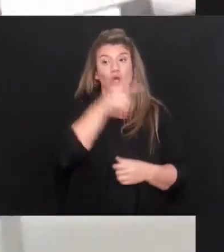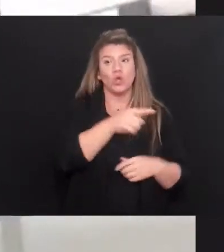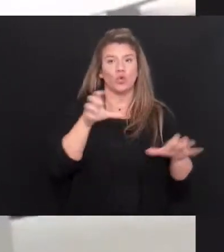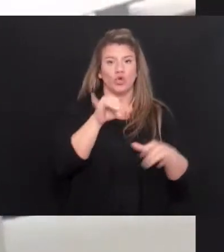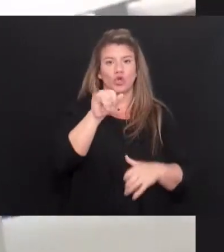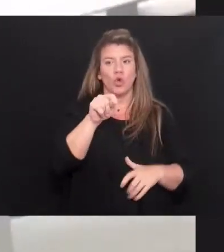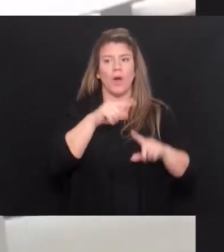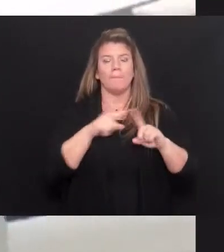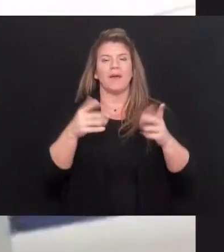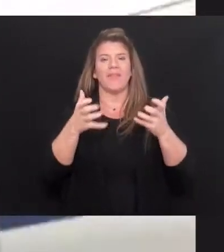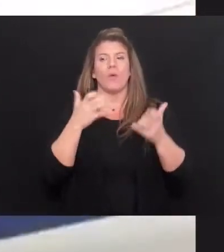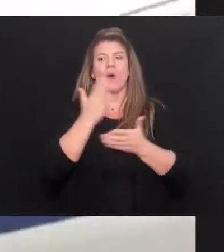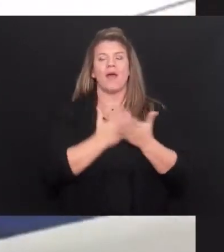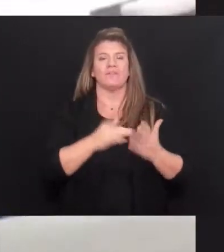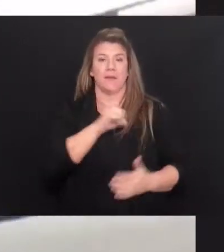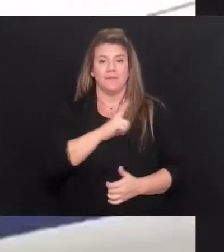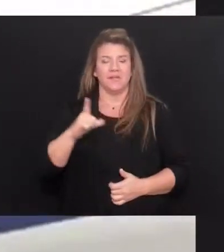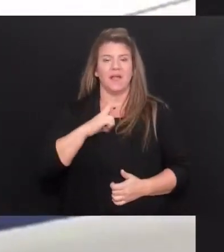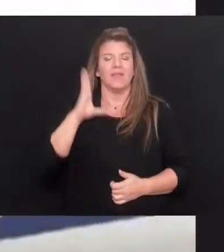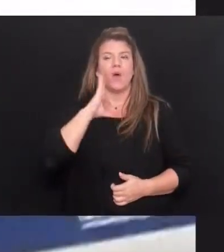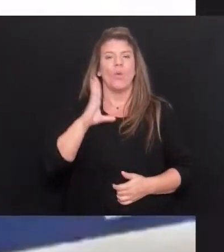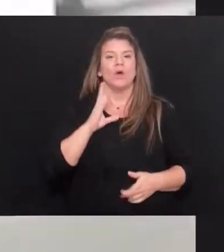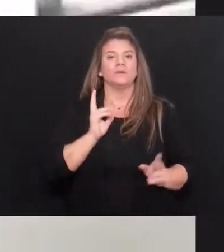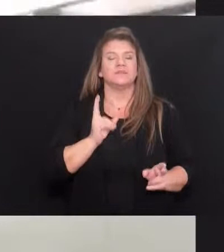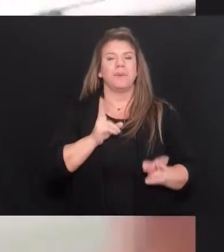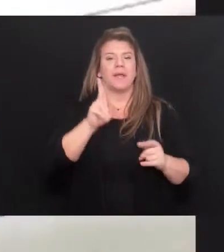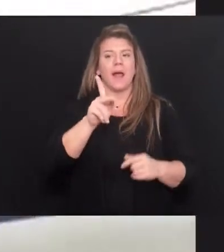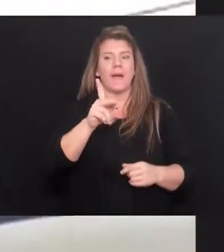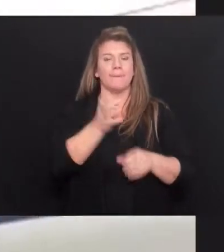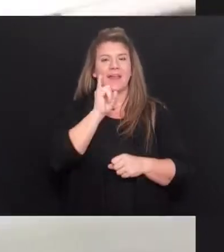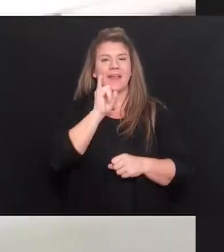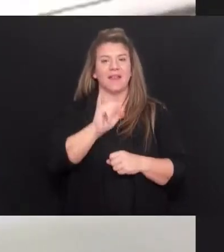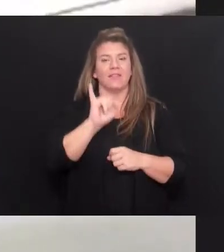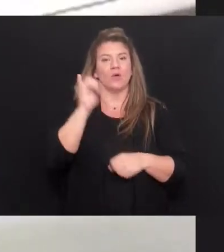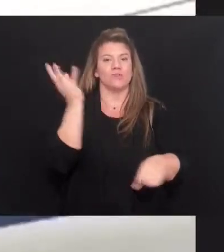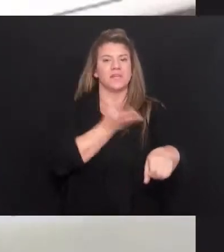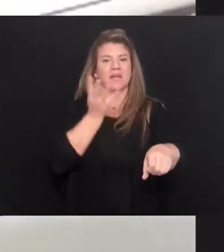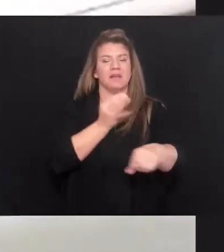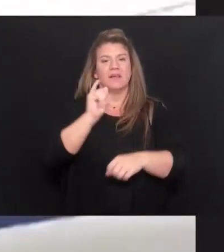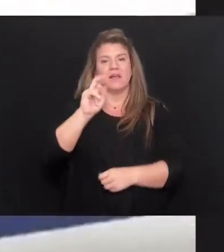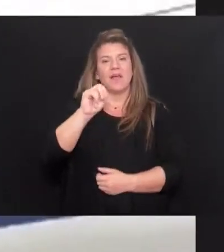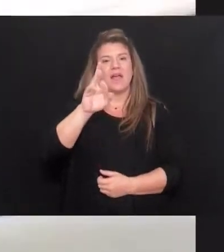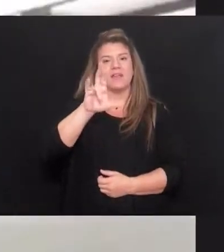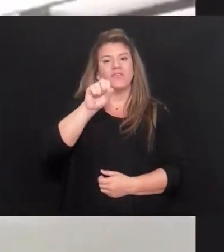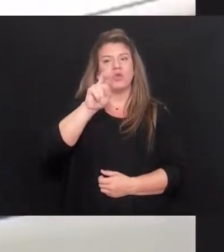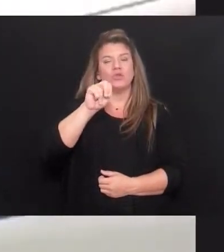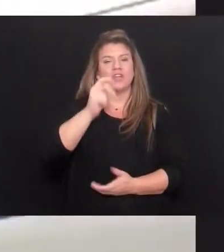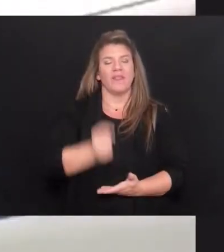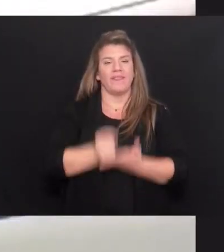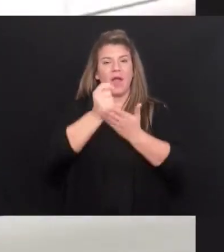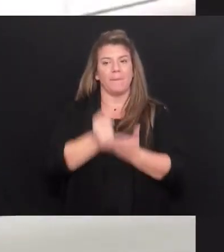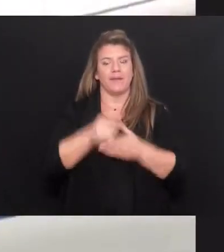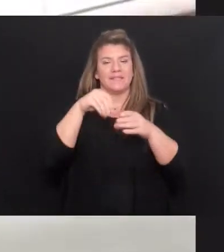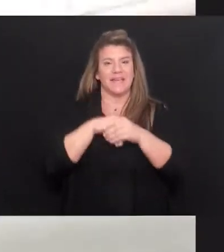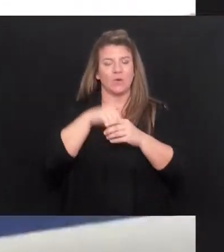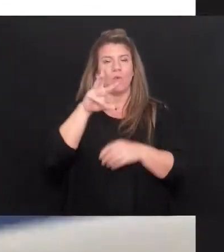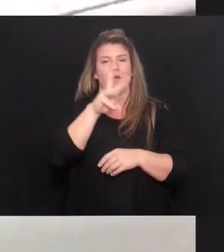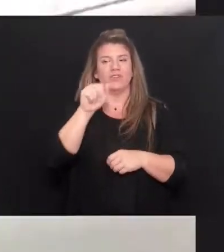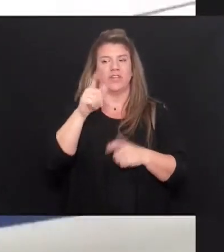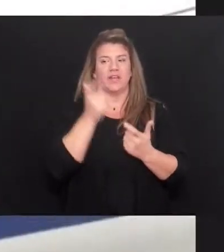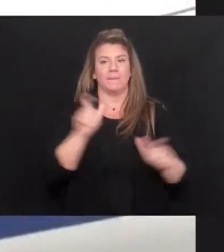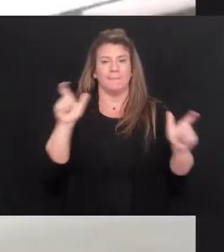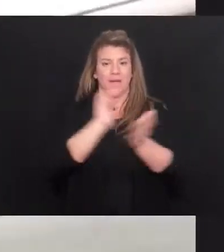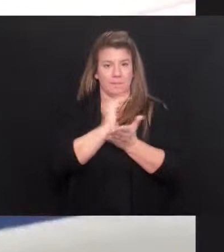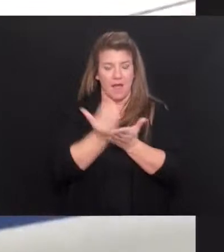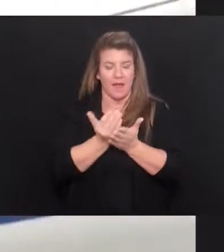But they want to pass some legislation that'll speed up the process of getting these infusion therapies into West Virginia in large quantities that can